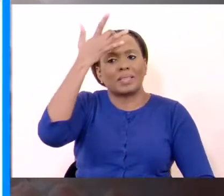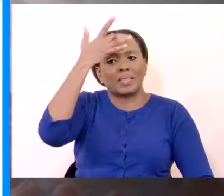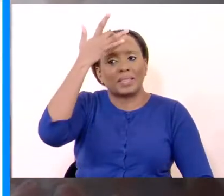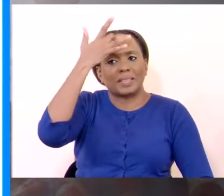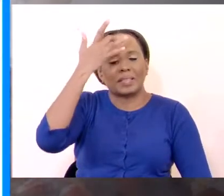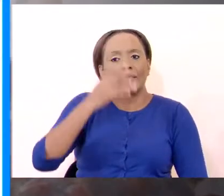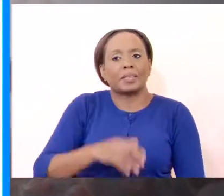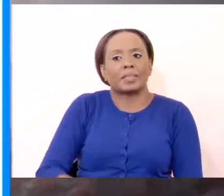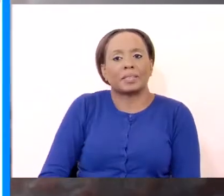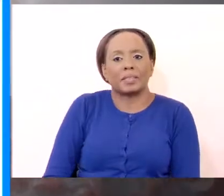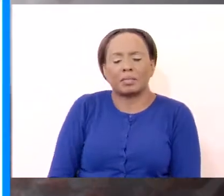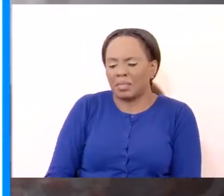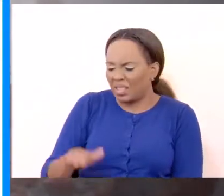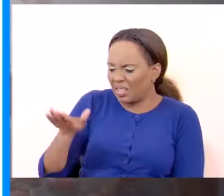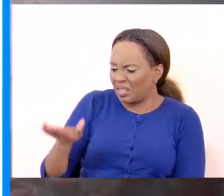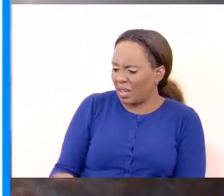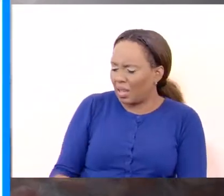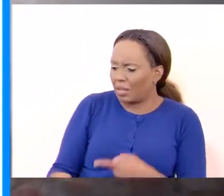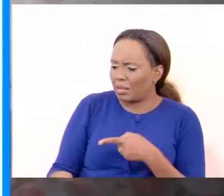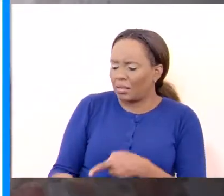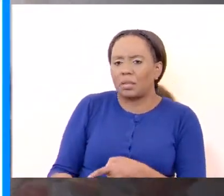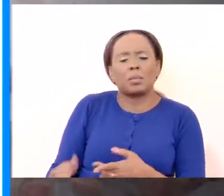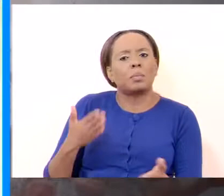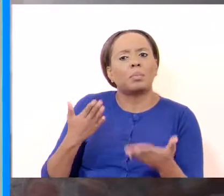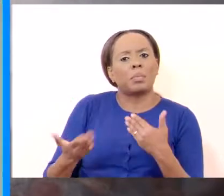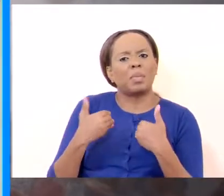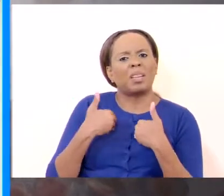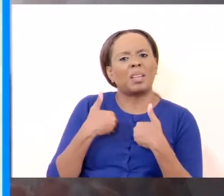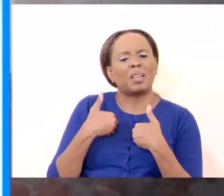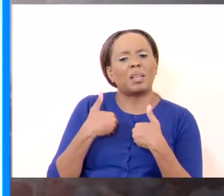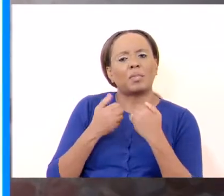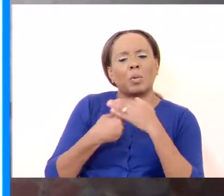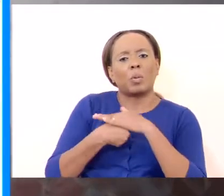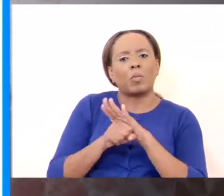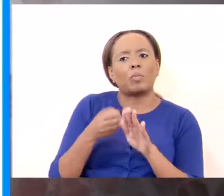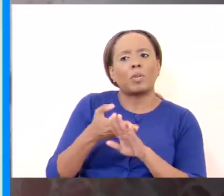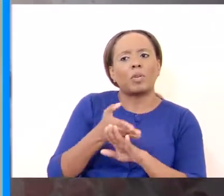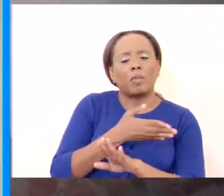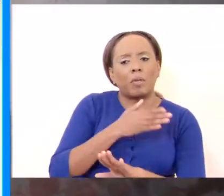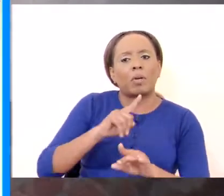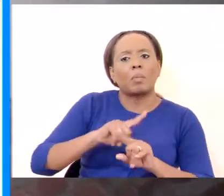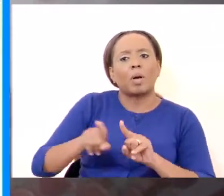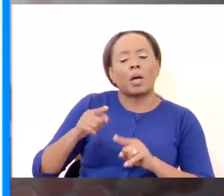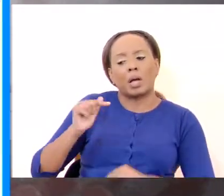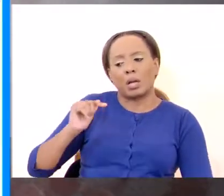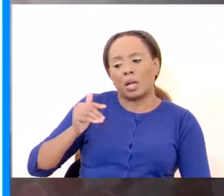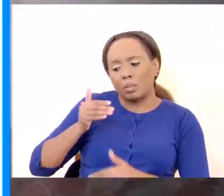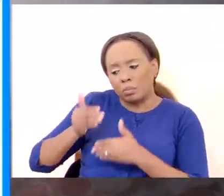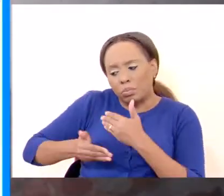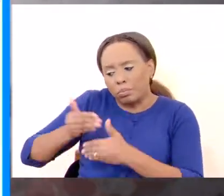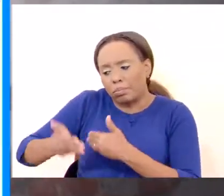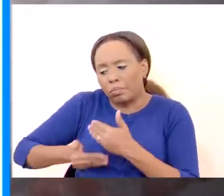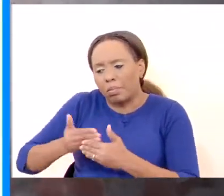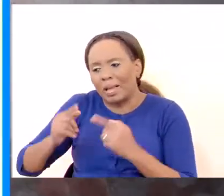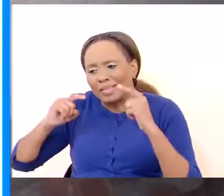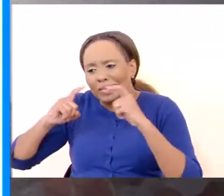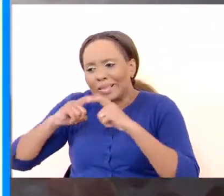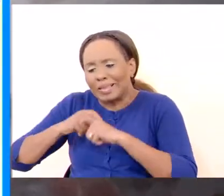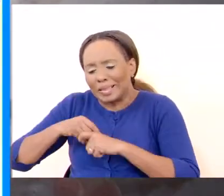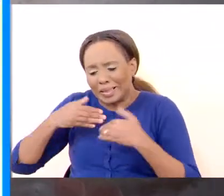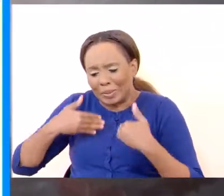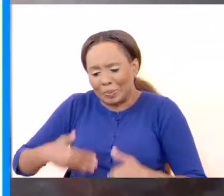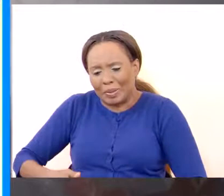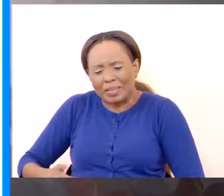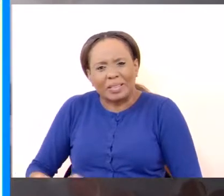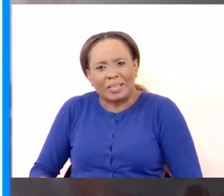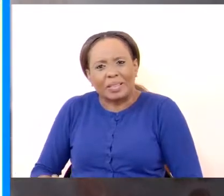is this a child that would have recovered from COVID that suffered these complications at a later date? And a question for the